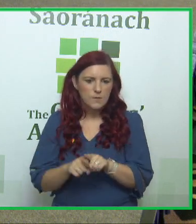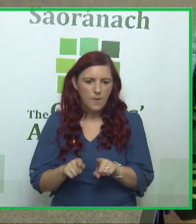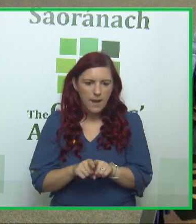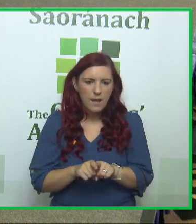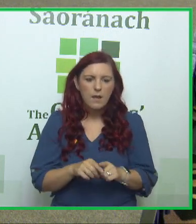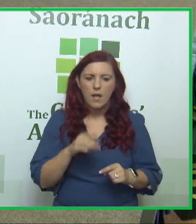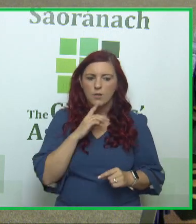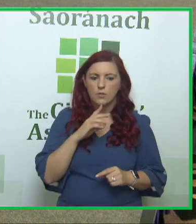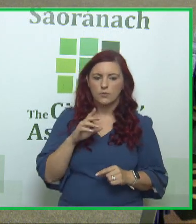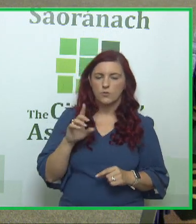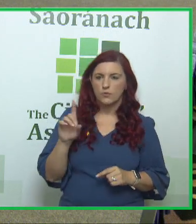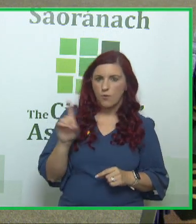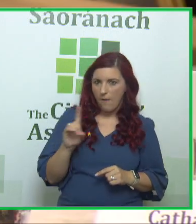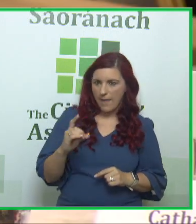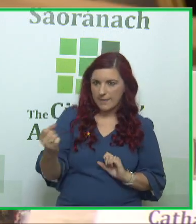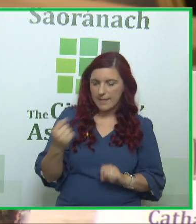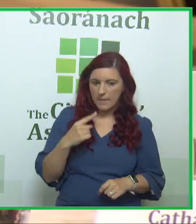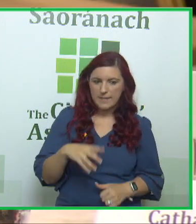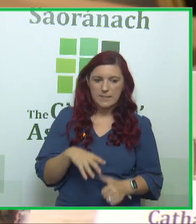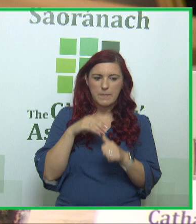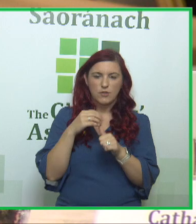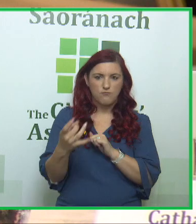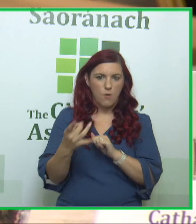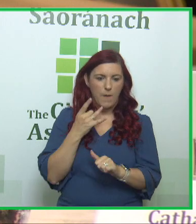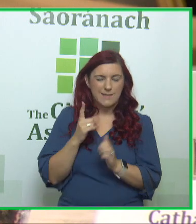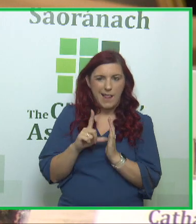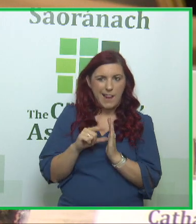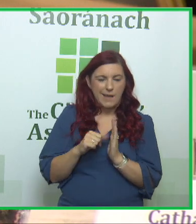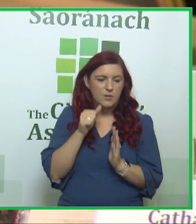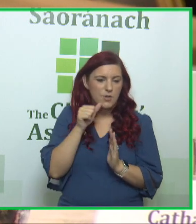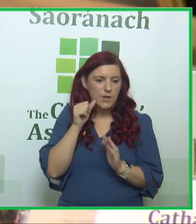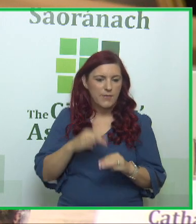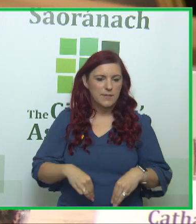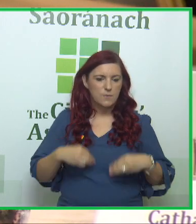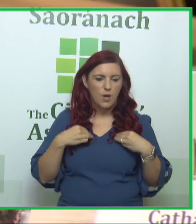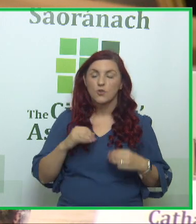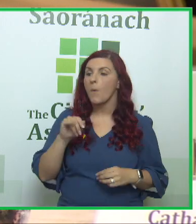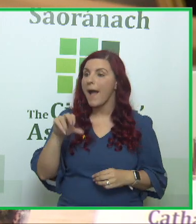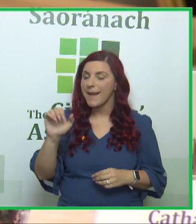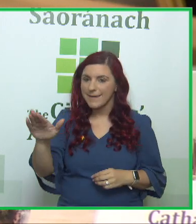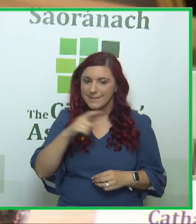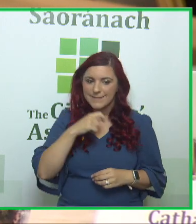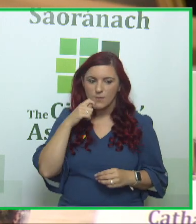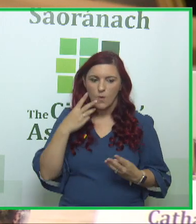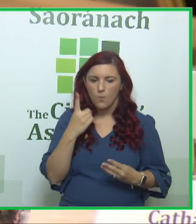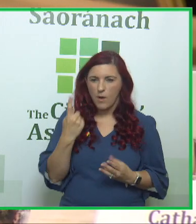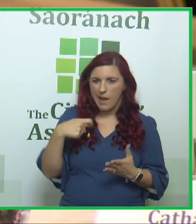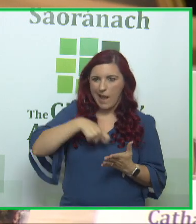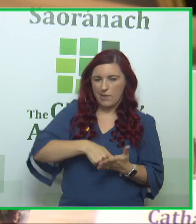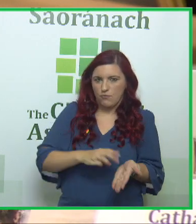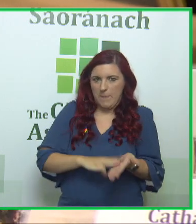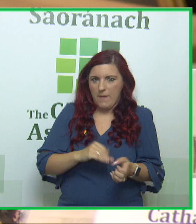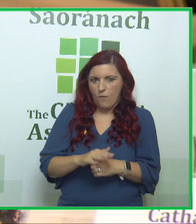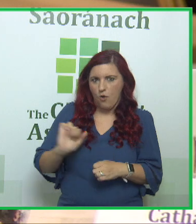Derval sent me a special request late last night and this morning that she wants to have she wants to have one extra minute for